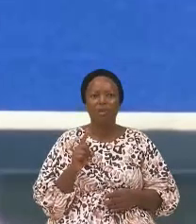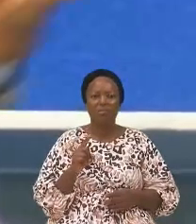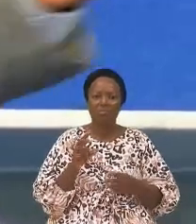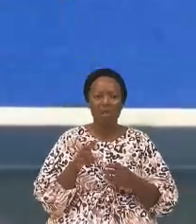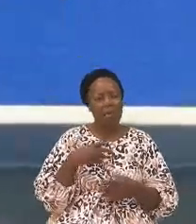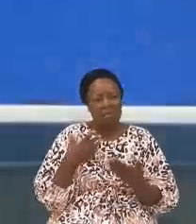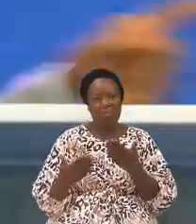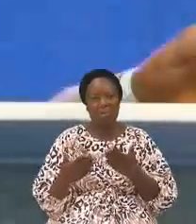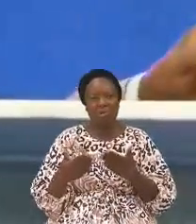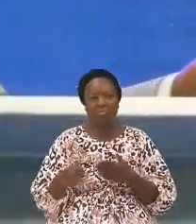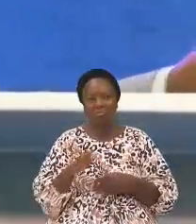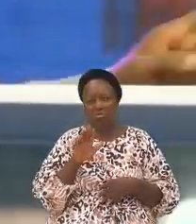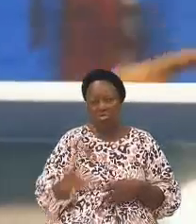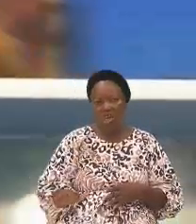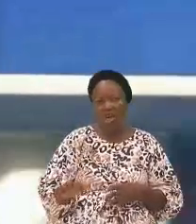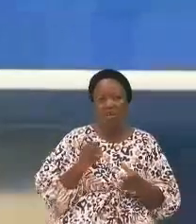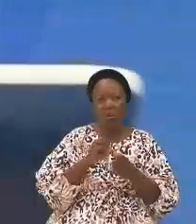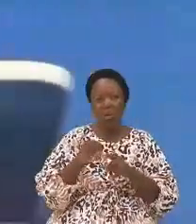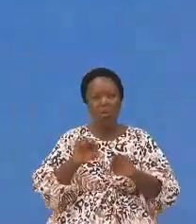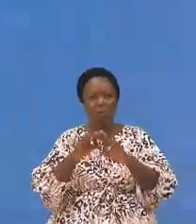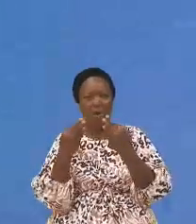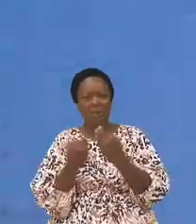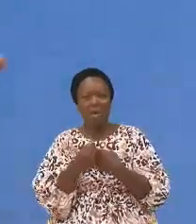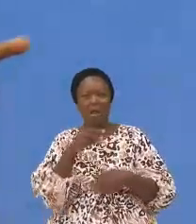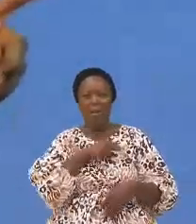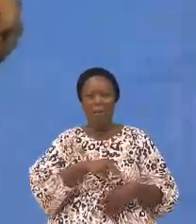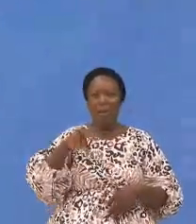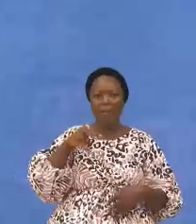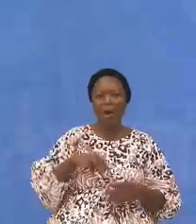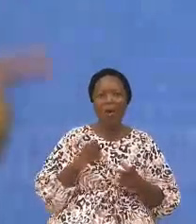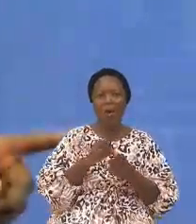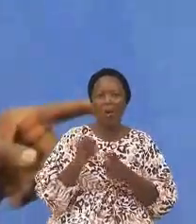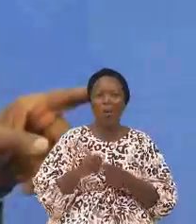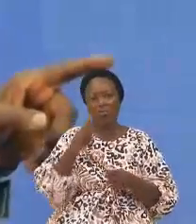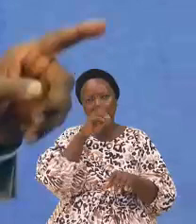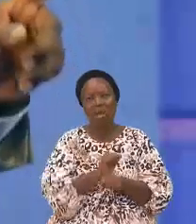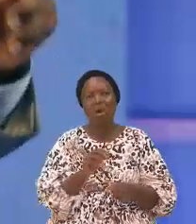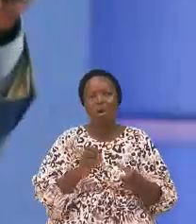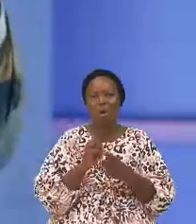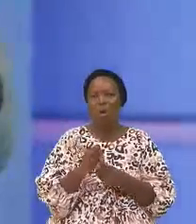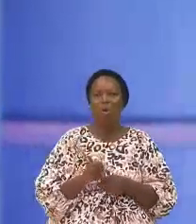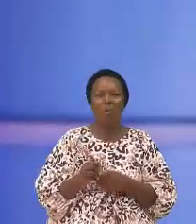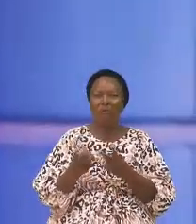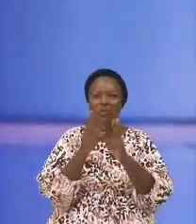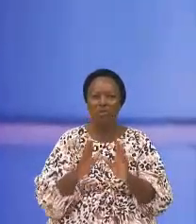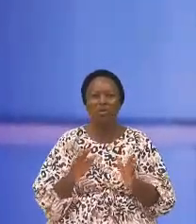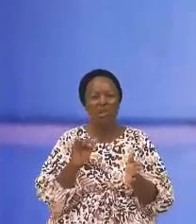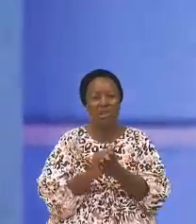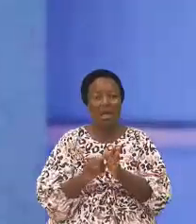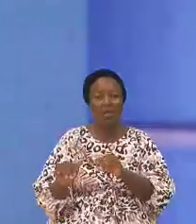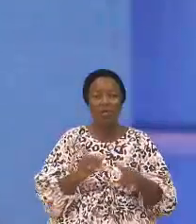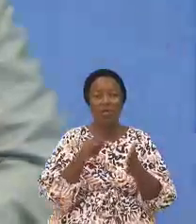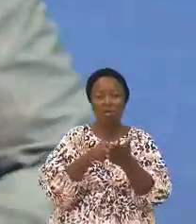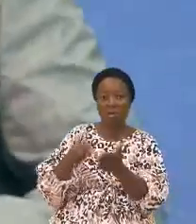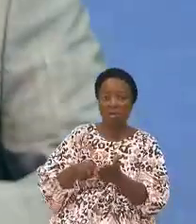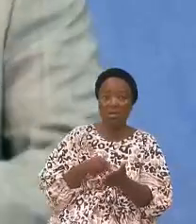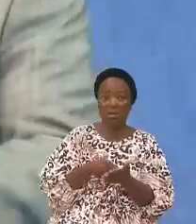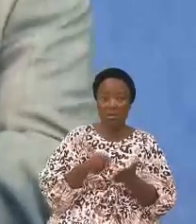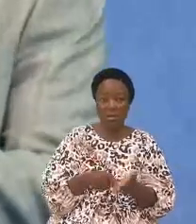law, anybody, whether child or family member or tribe or